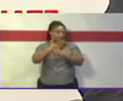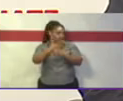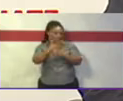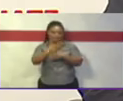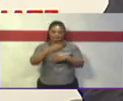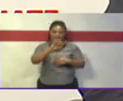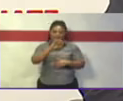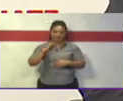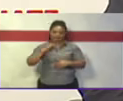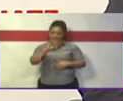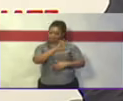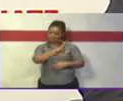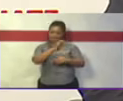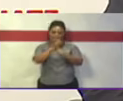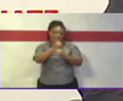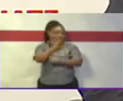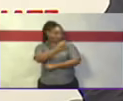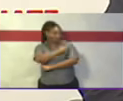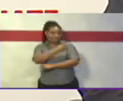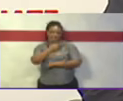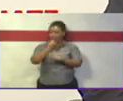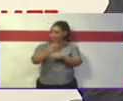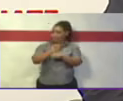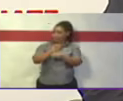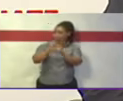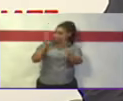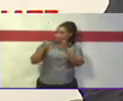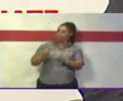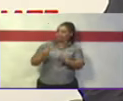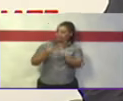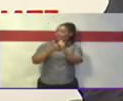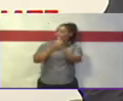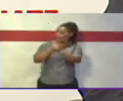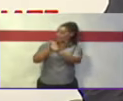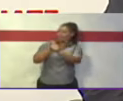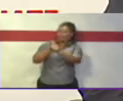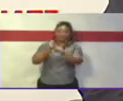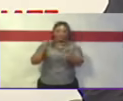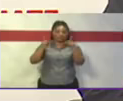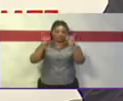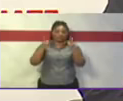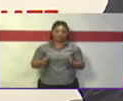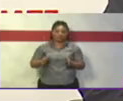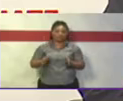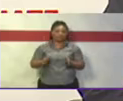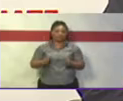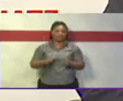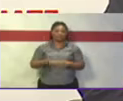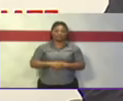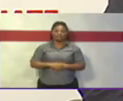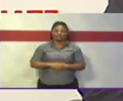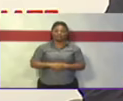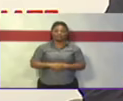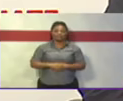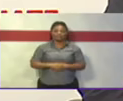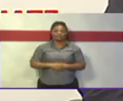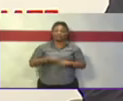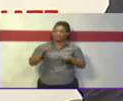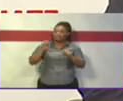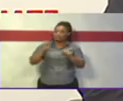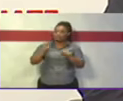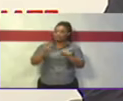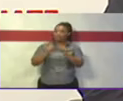then the workers and so following suit. So it is what you call a snowballing effect. When you